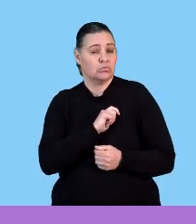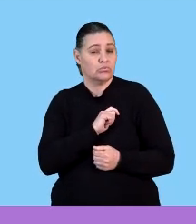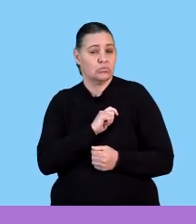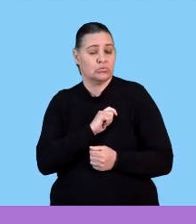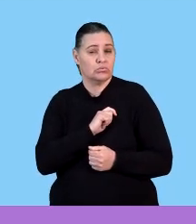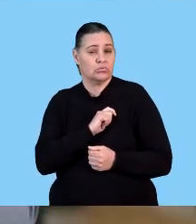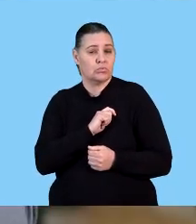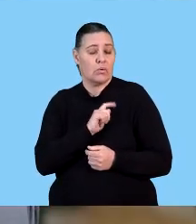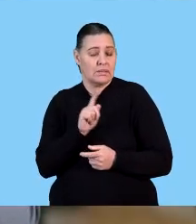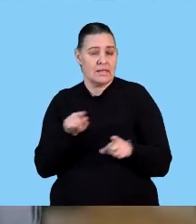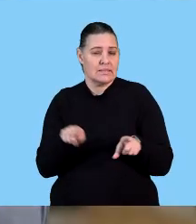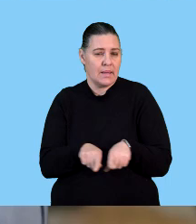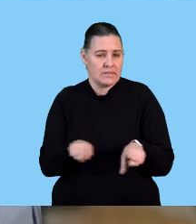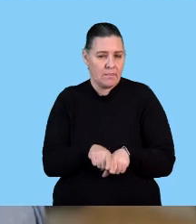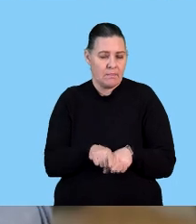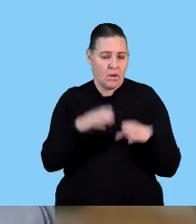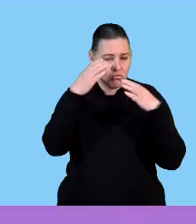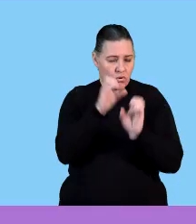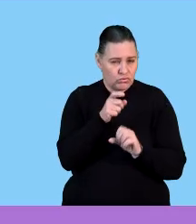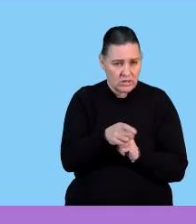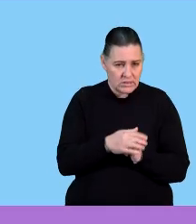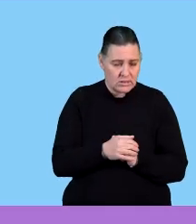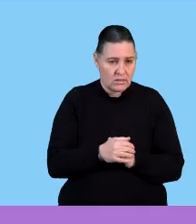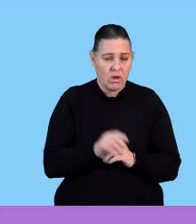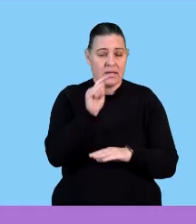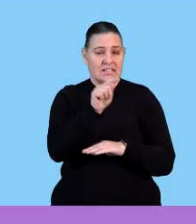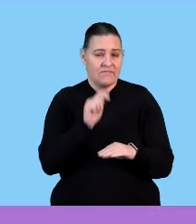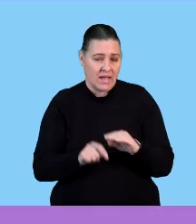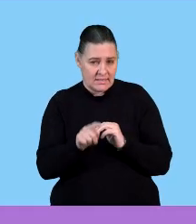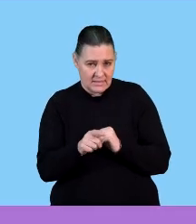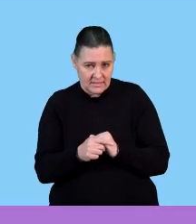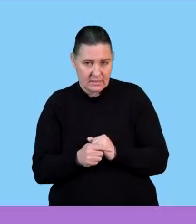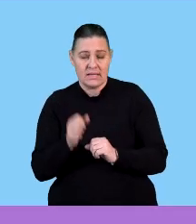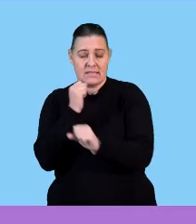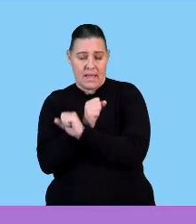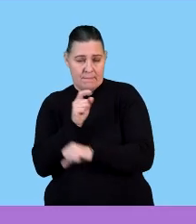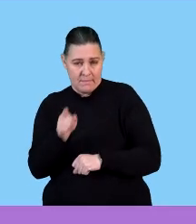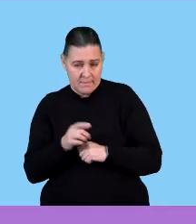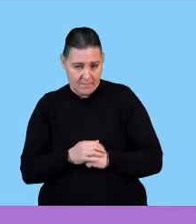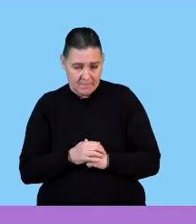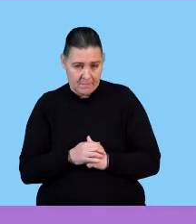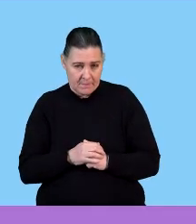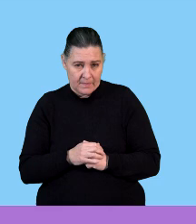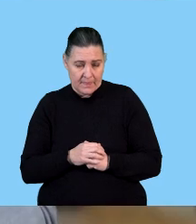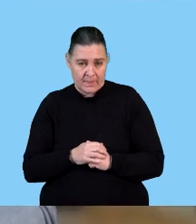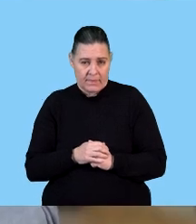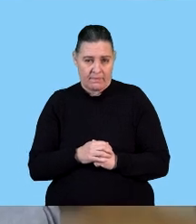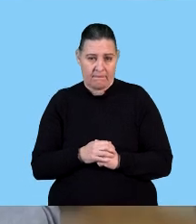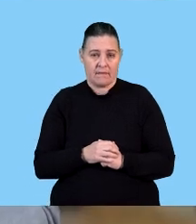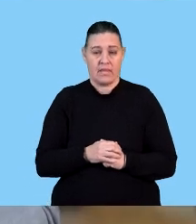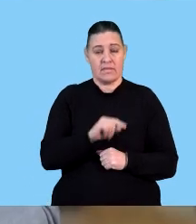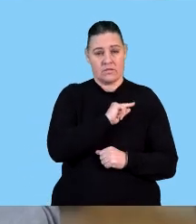that side. Like we've been doing, we're concentrating, we're dividing there, we're timesing there. Excellent